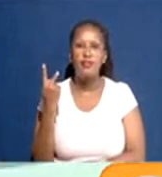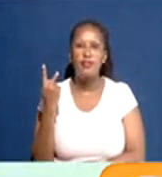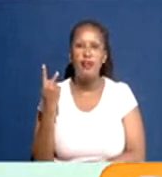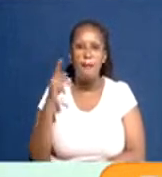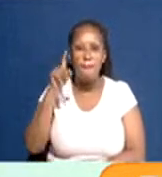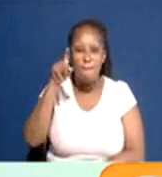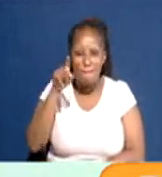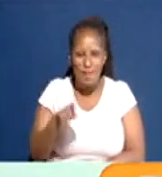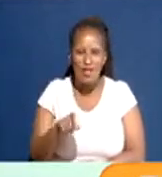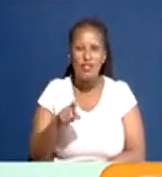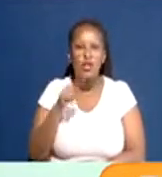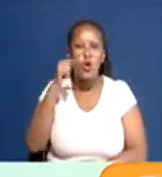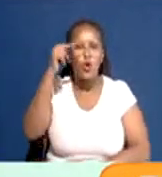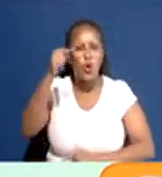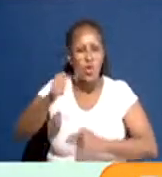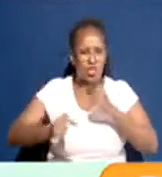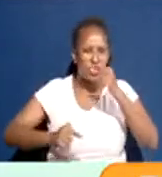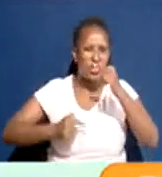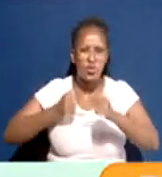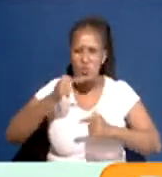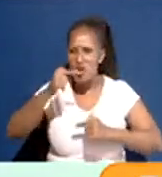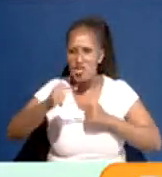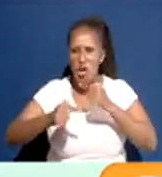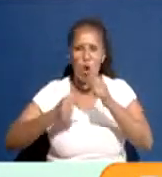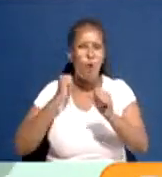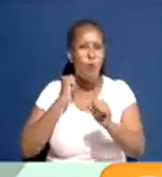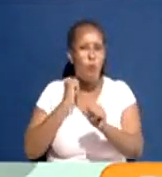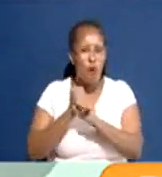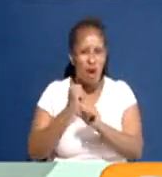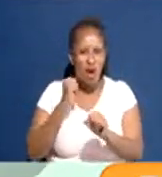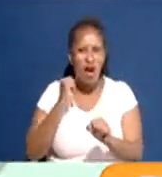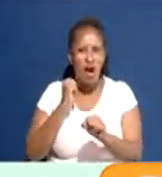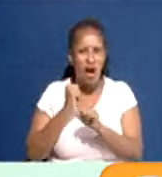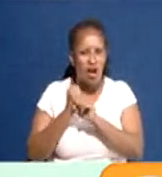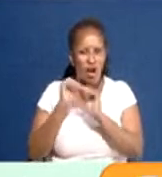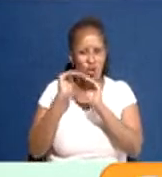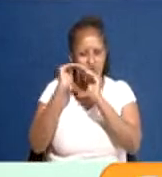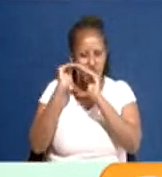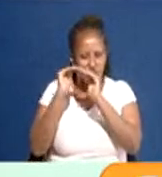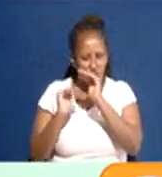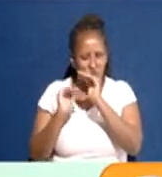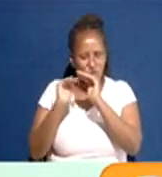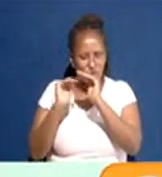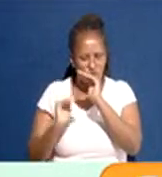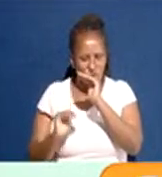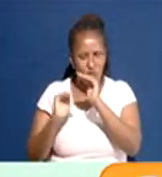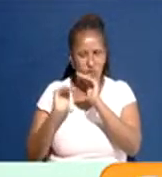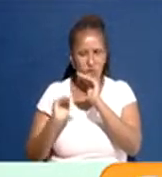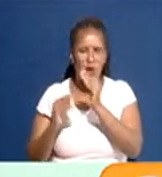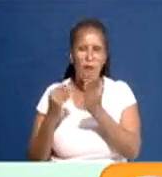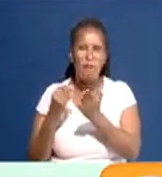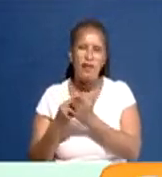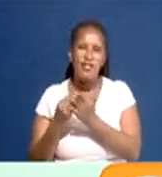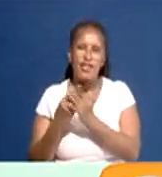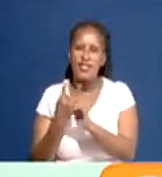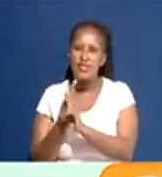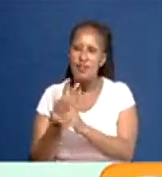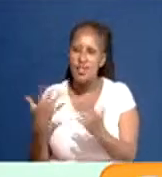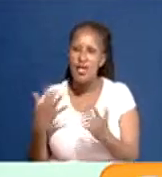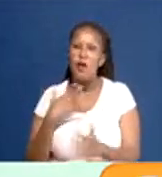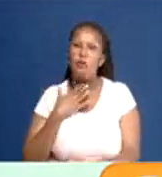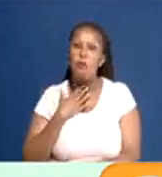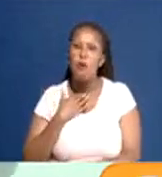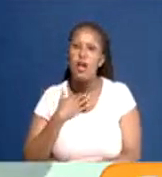we must continuously work on reducing the cost of living. Sisi